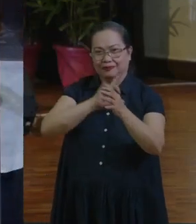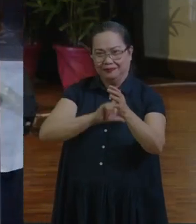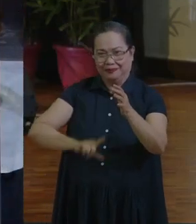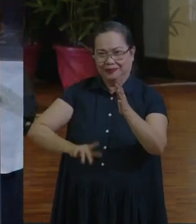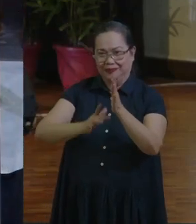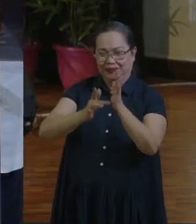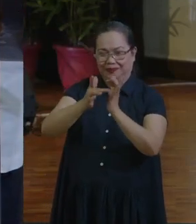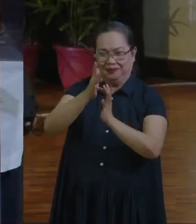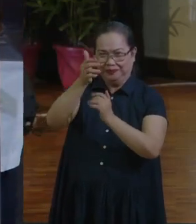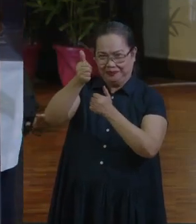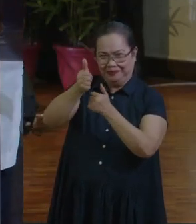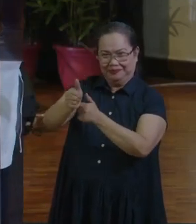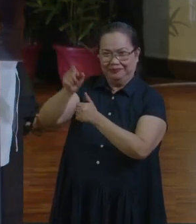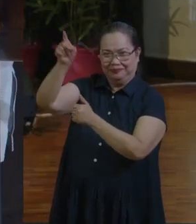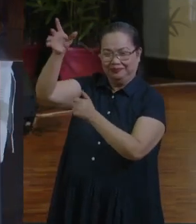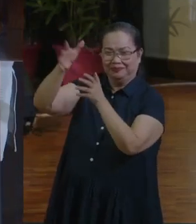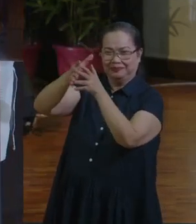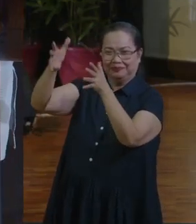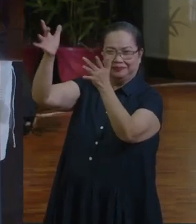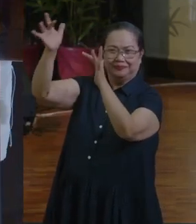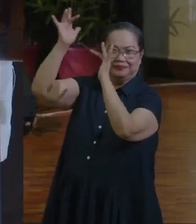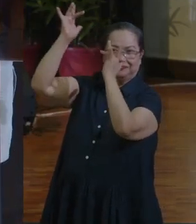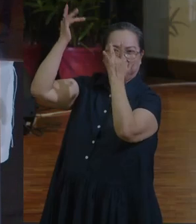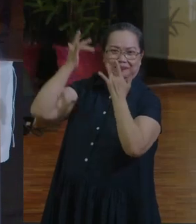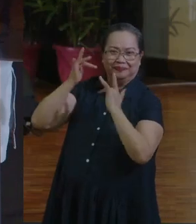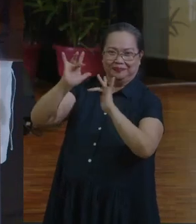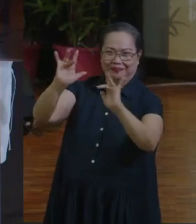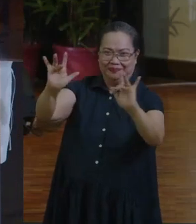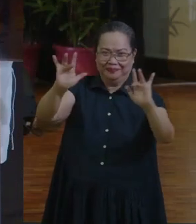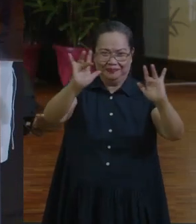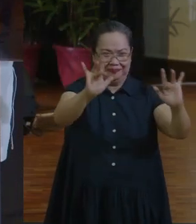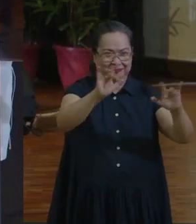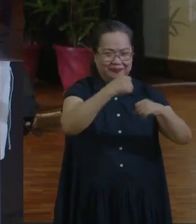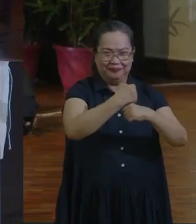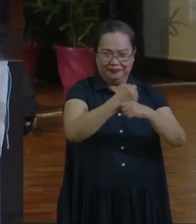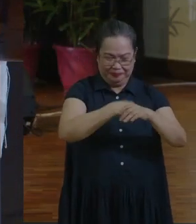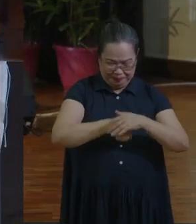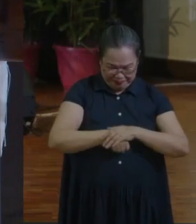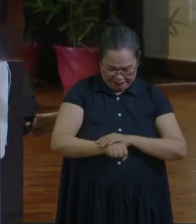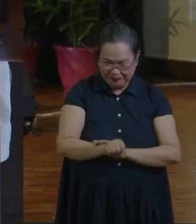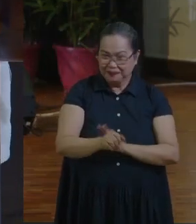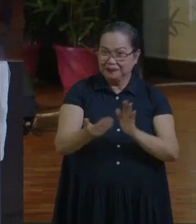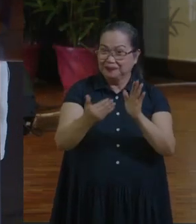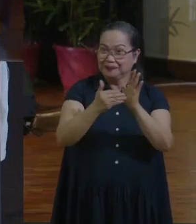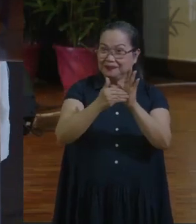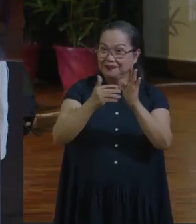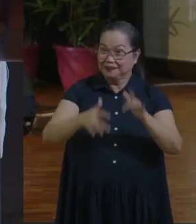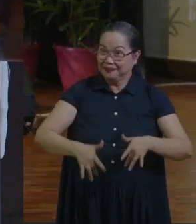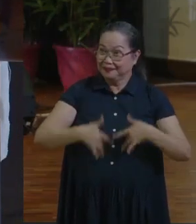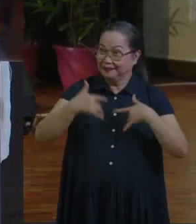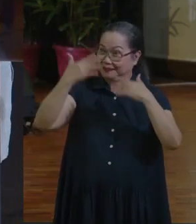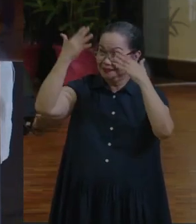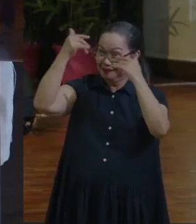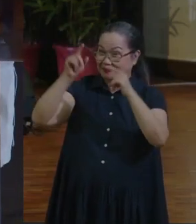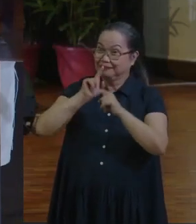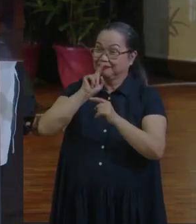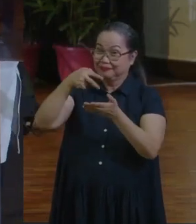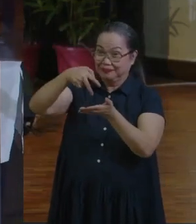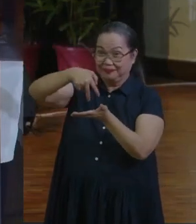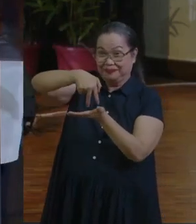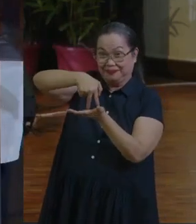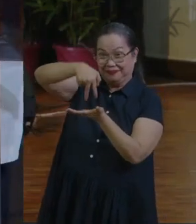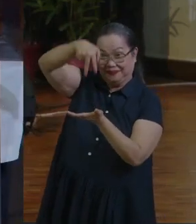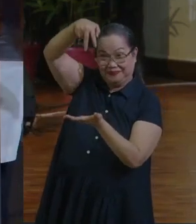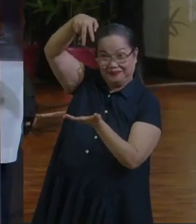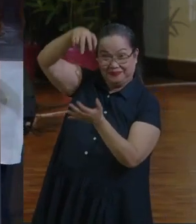Christ. According to His great mercy, He has caused us to be born again to a living hope through the resurrection of